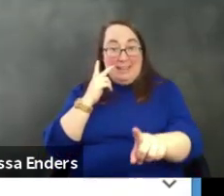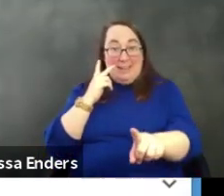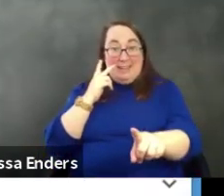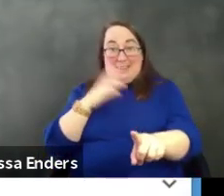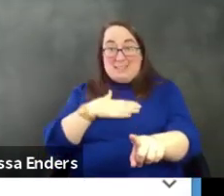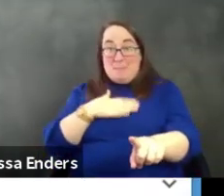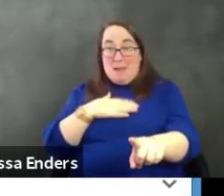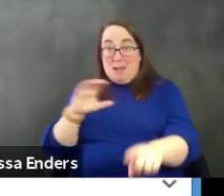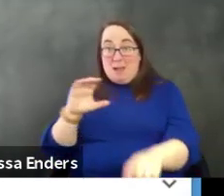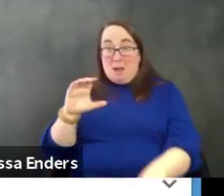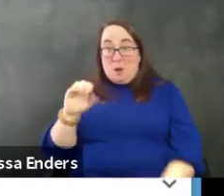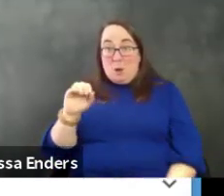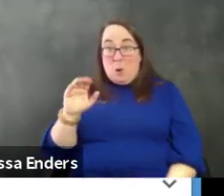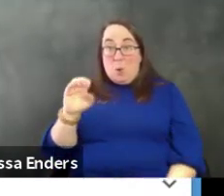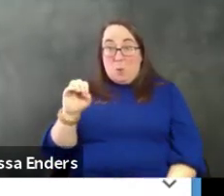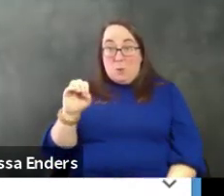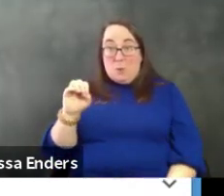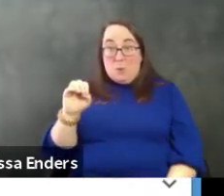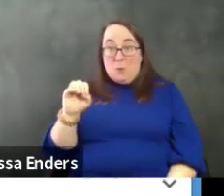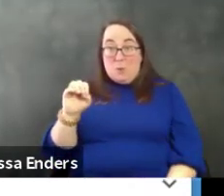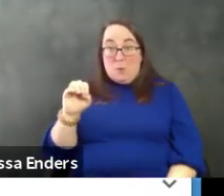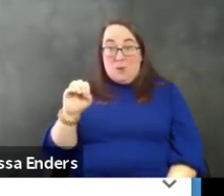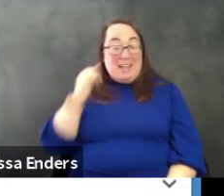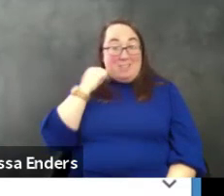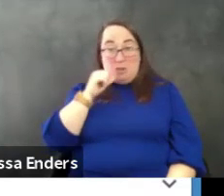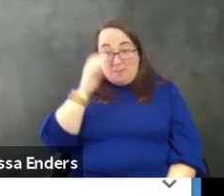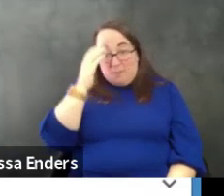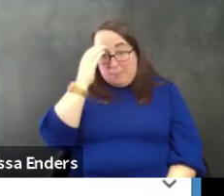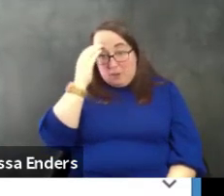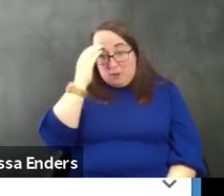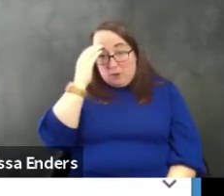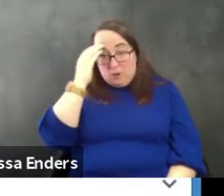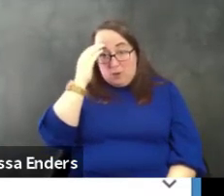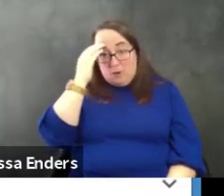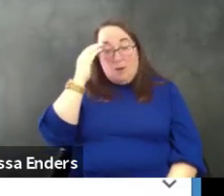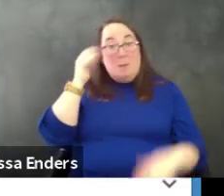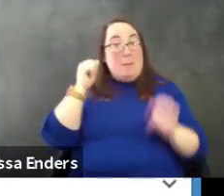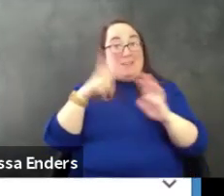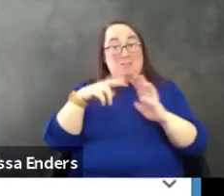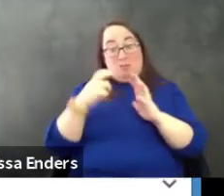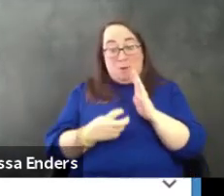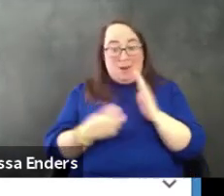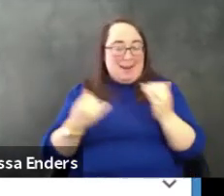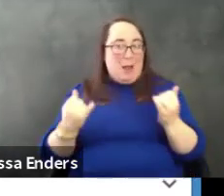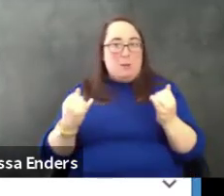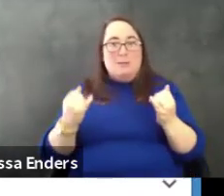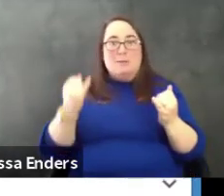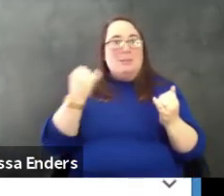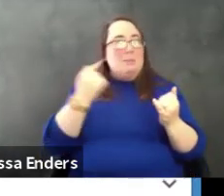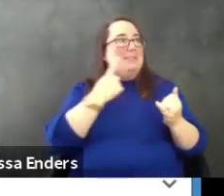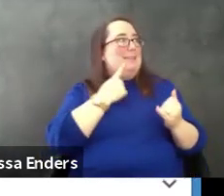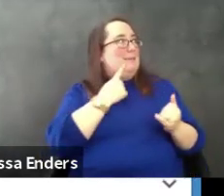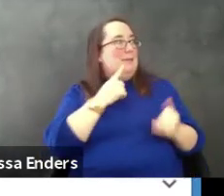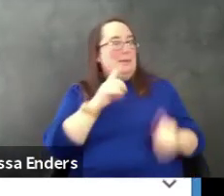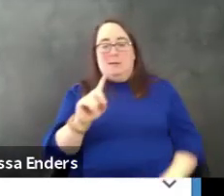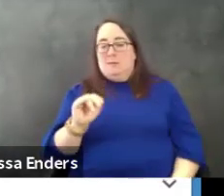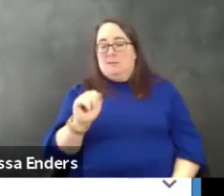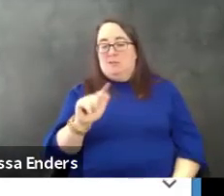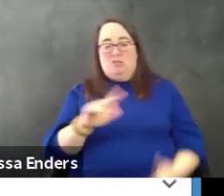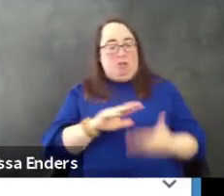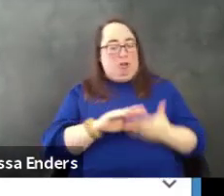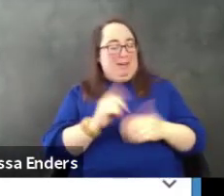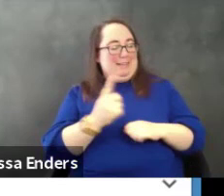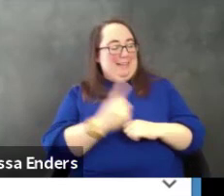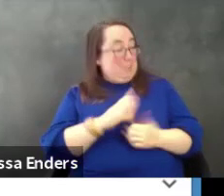not familiar with Google Classroom, you might have gotten to have to jump right in right now. Someone said, we're on digital learning days. Learn how to